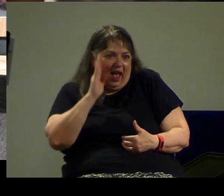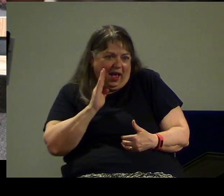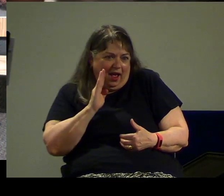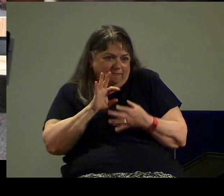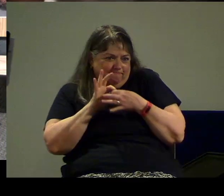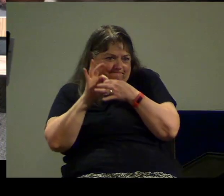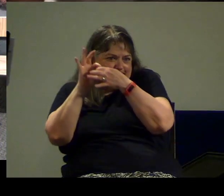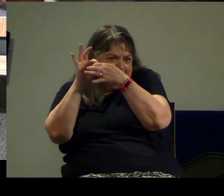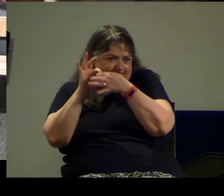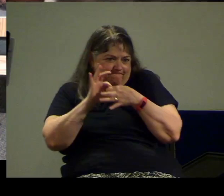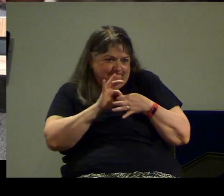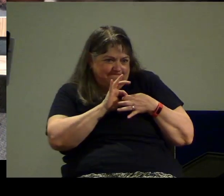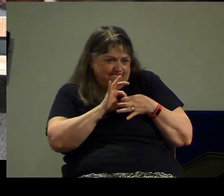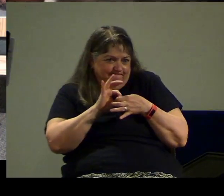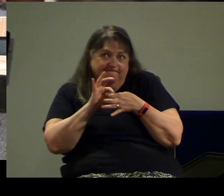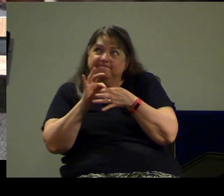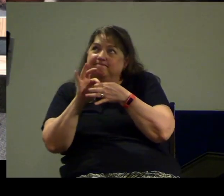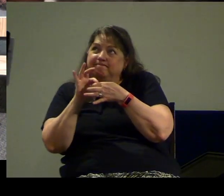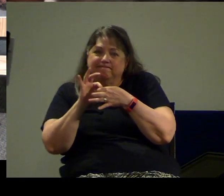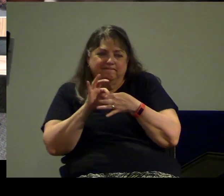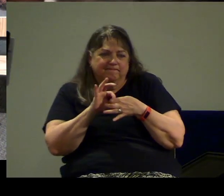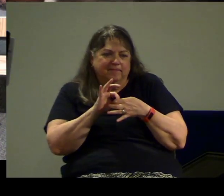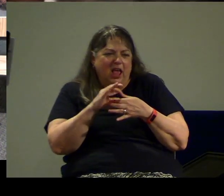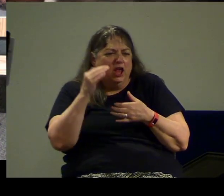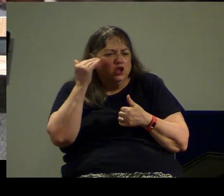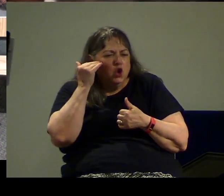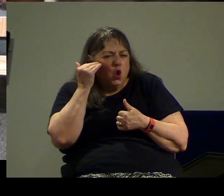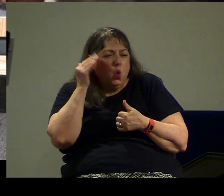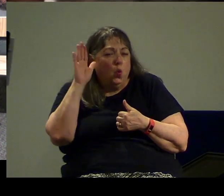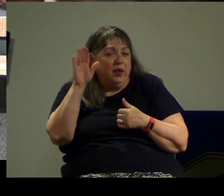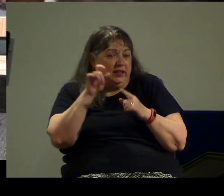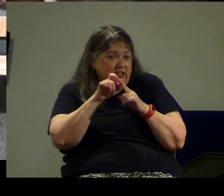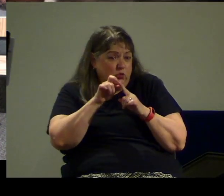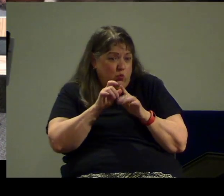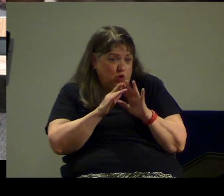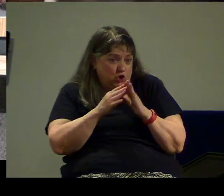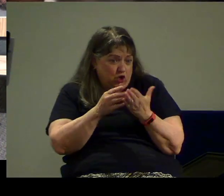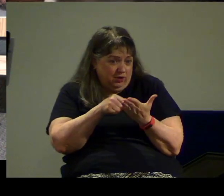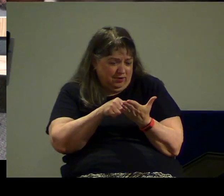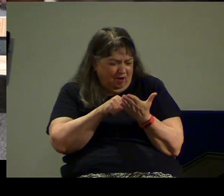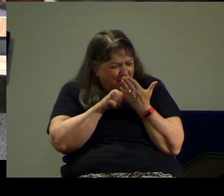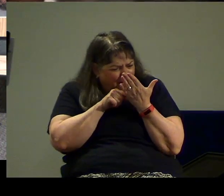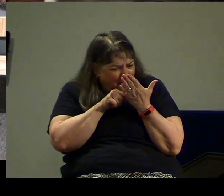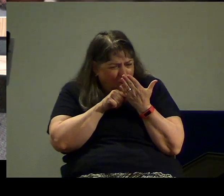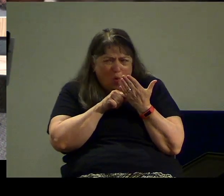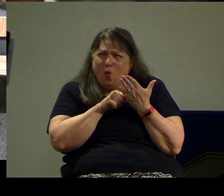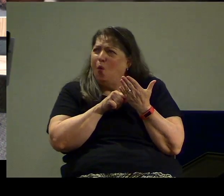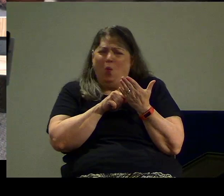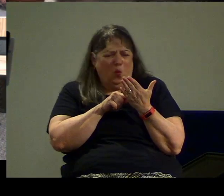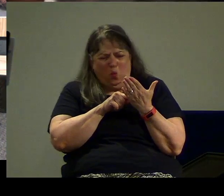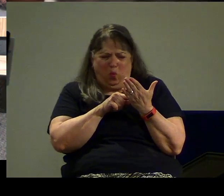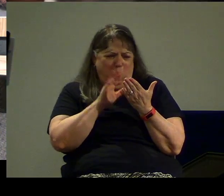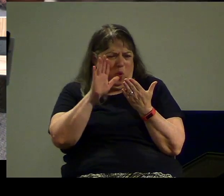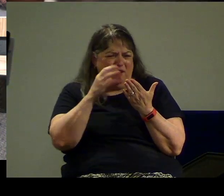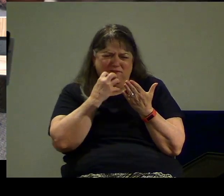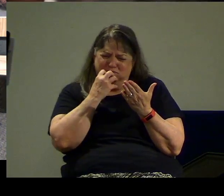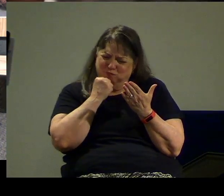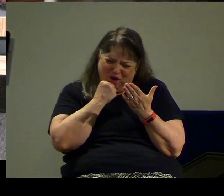want to know God. We want to know his word. His word is full of exceeding great and